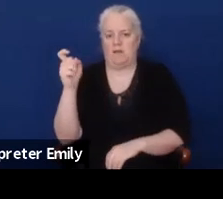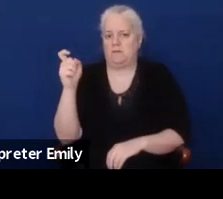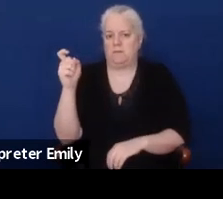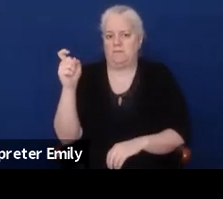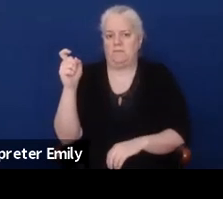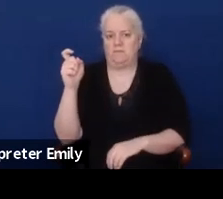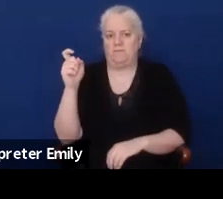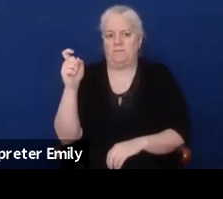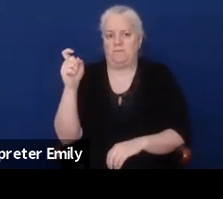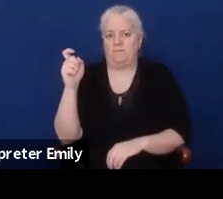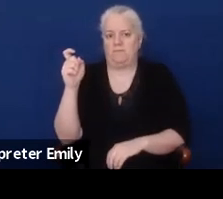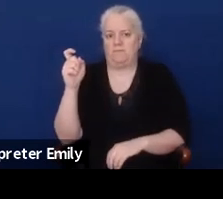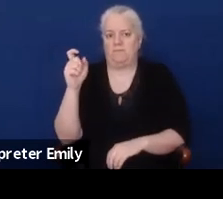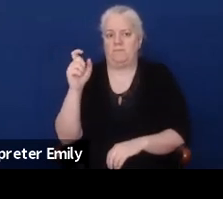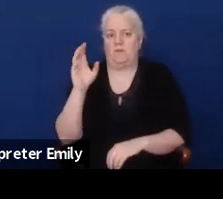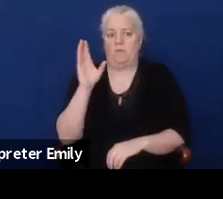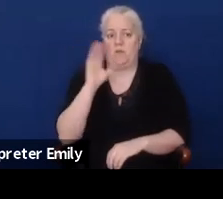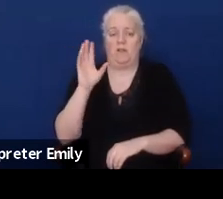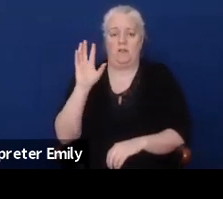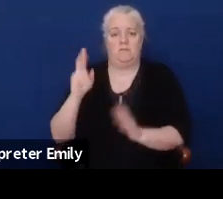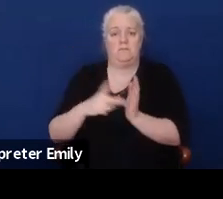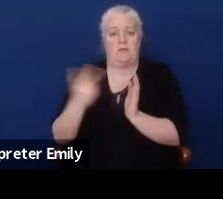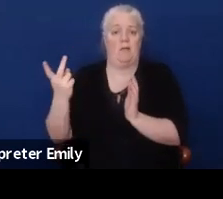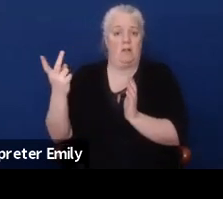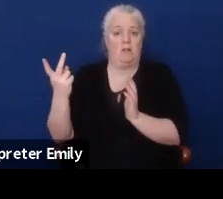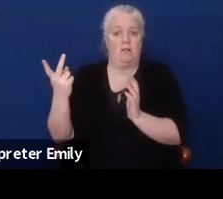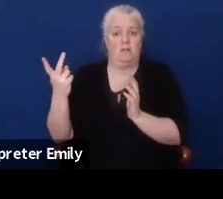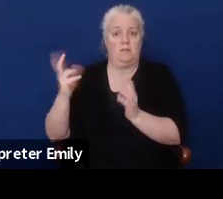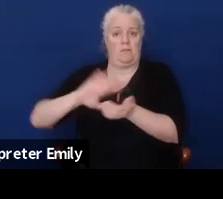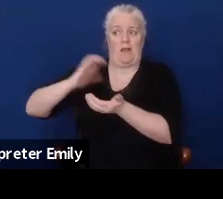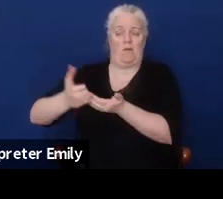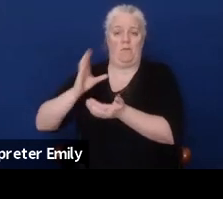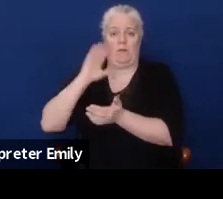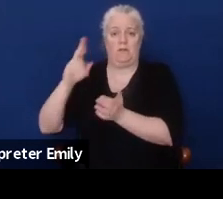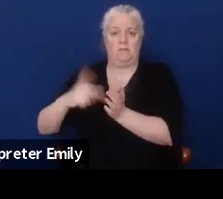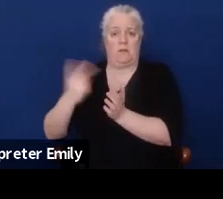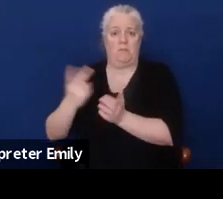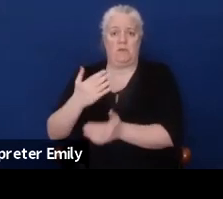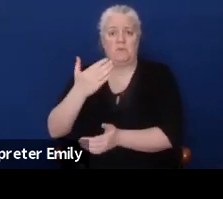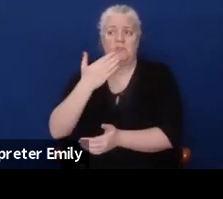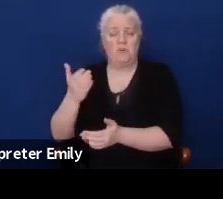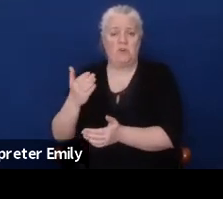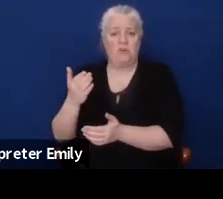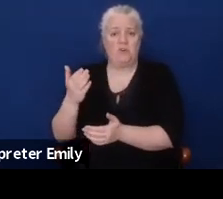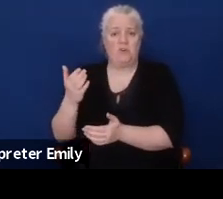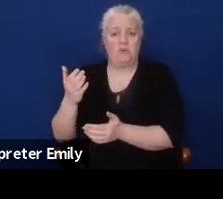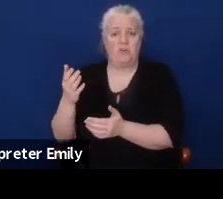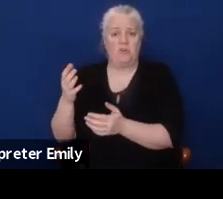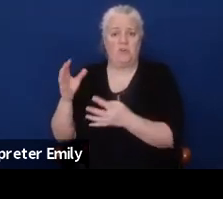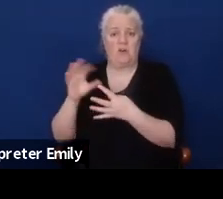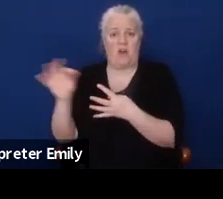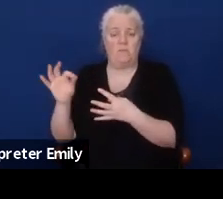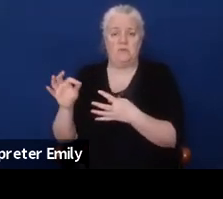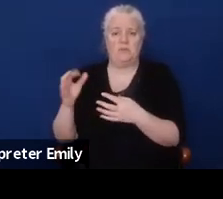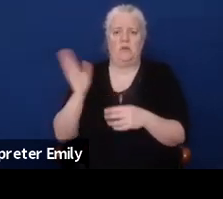of saving. It used to be traditionally a way of saving, but nowadays I don't know how much people do that.